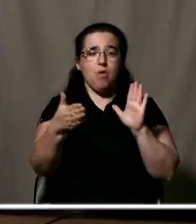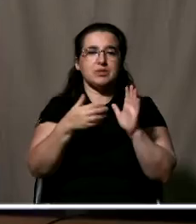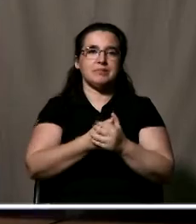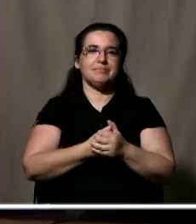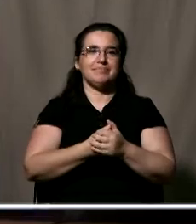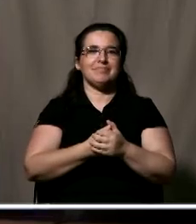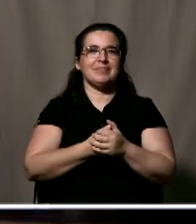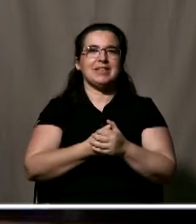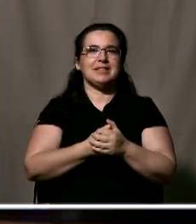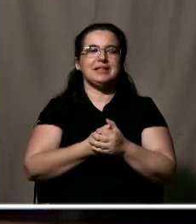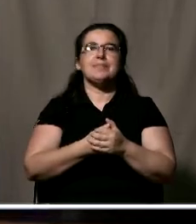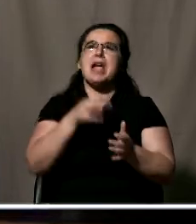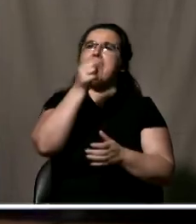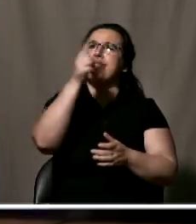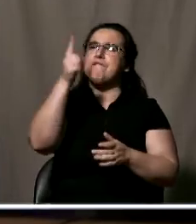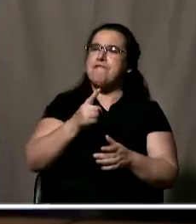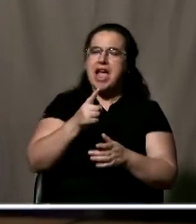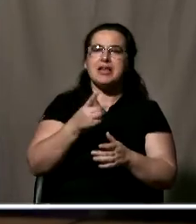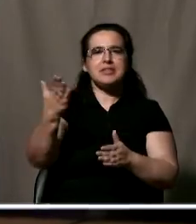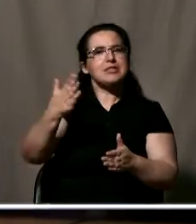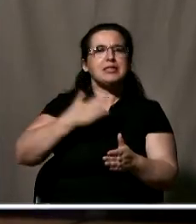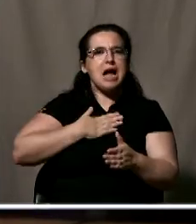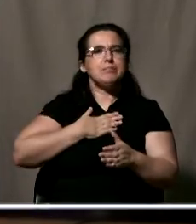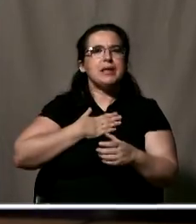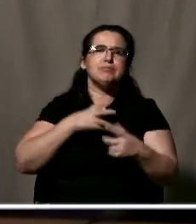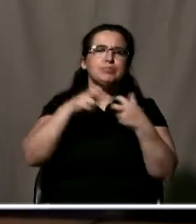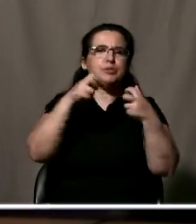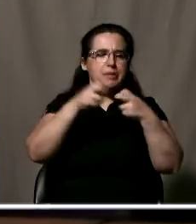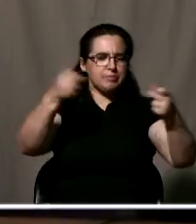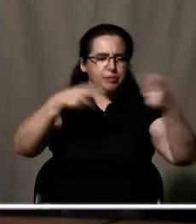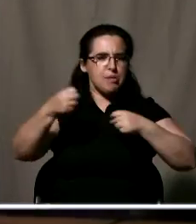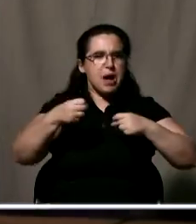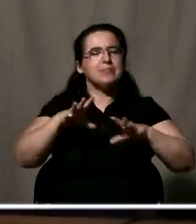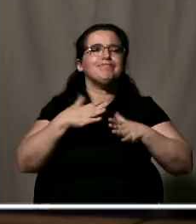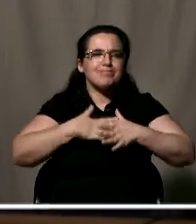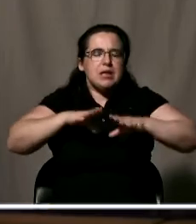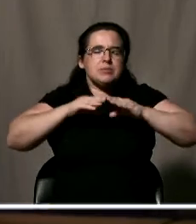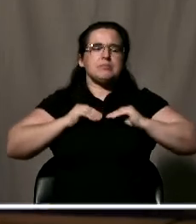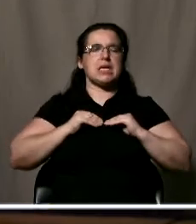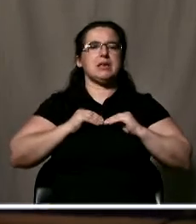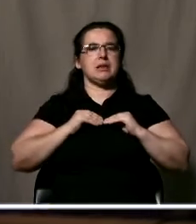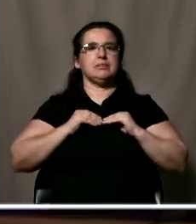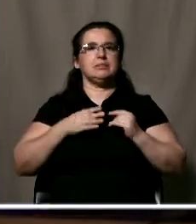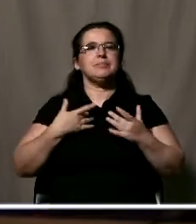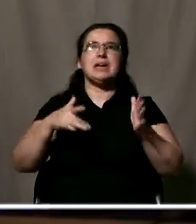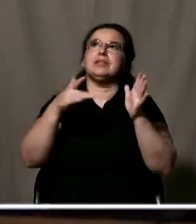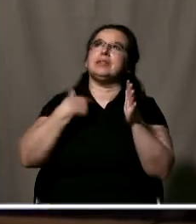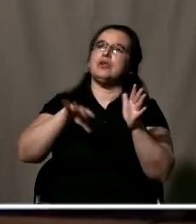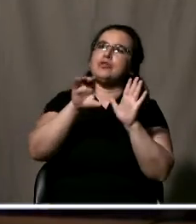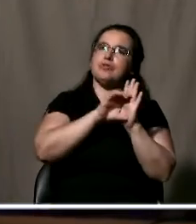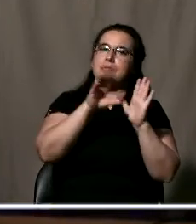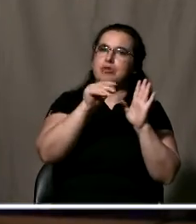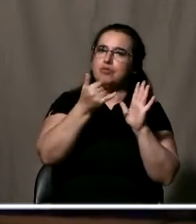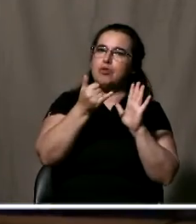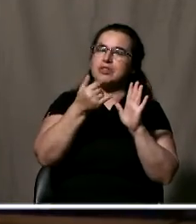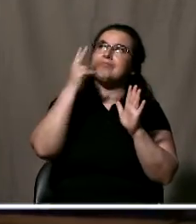crisis. Ele vai me dar a fé para suportar as crises. Hebrews chapter 12. Hebreus capítulo 12. I can look to Jesus. Eu posso olhar para Jesus. And in 13